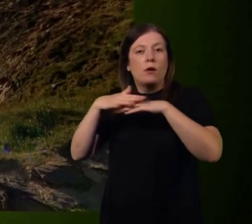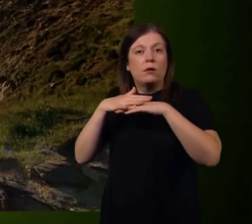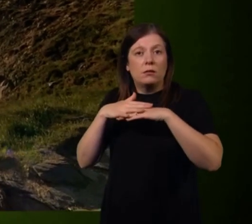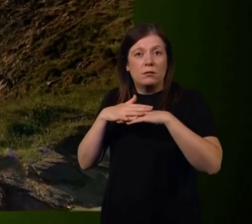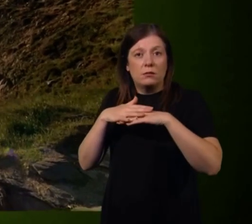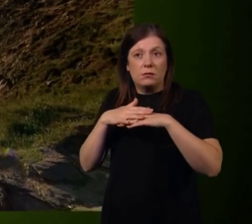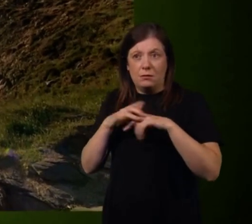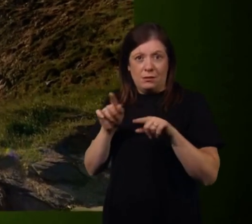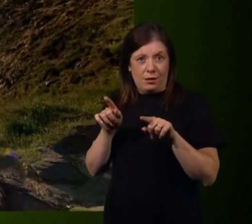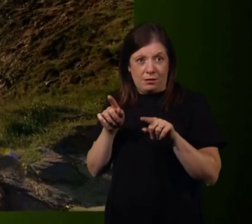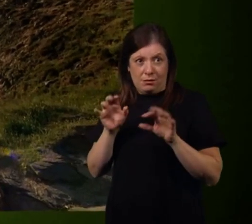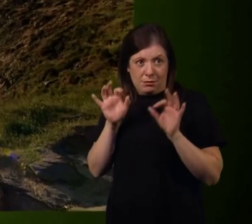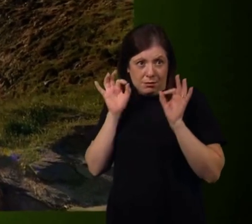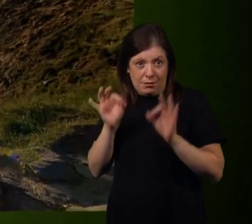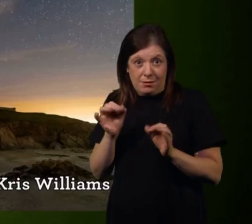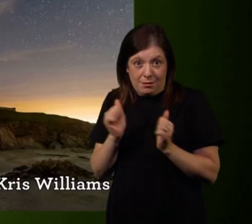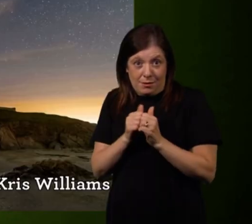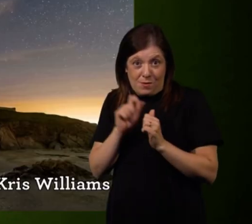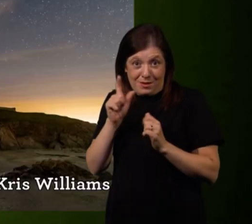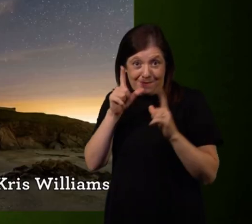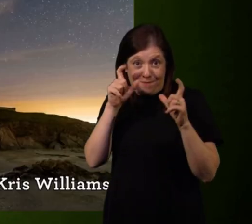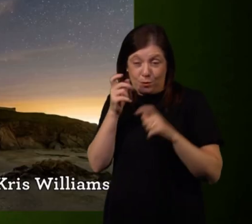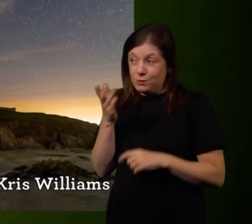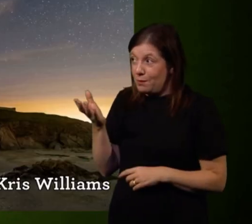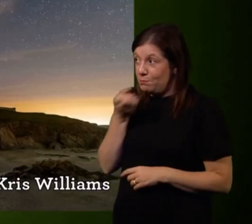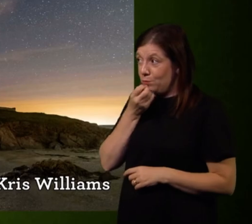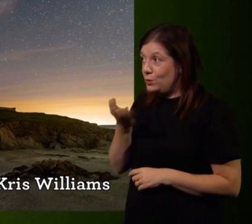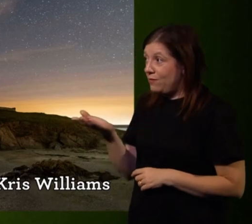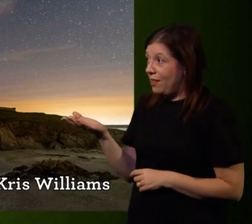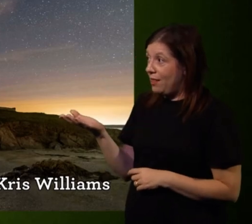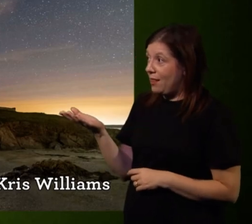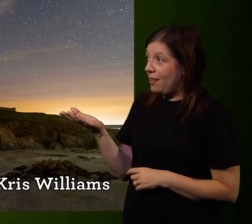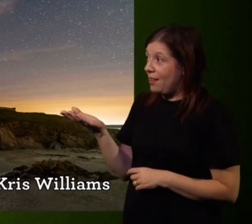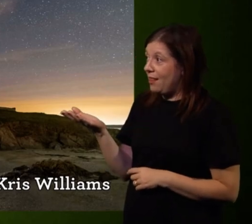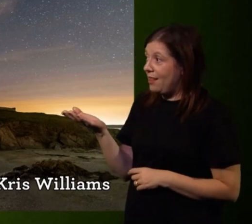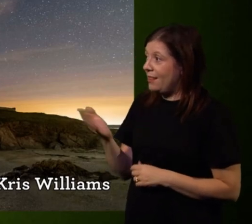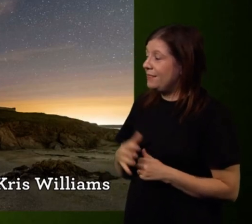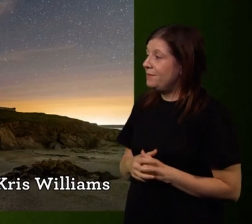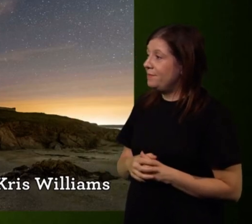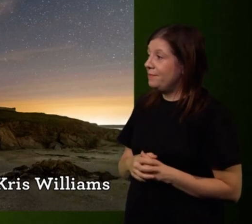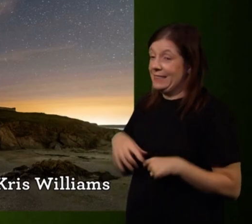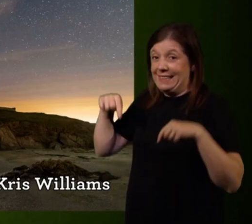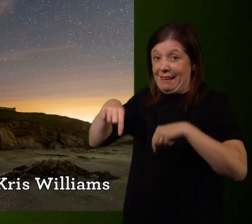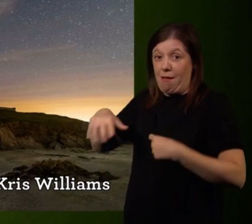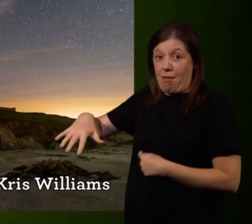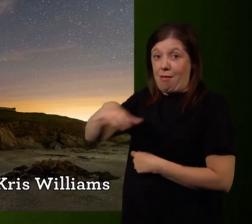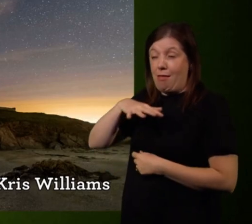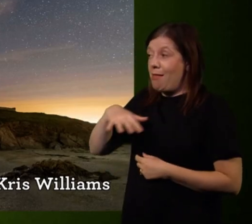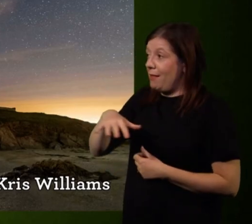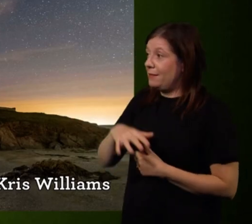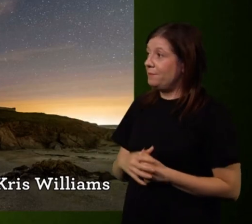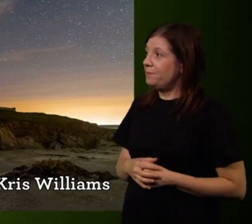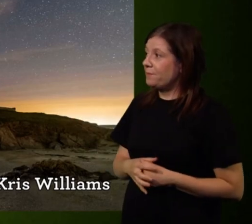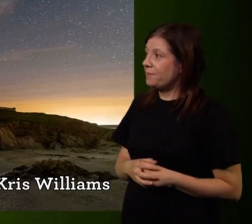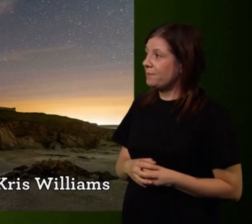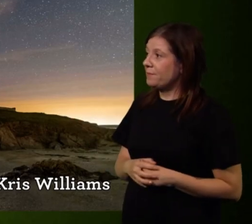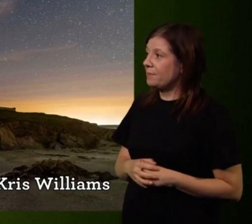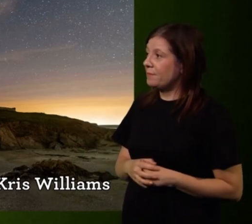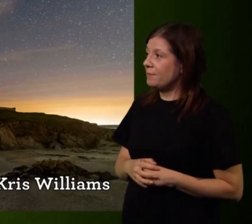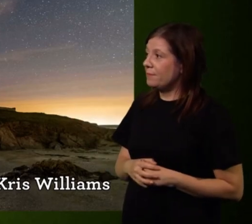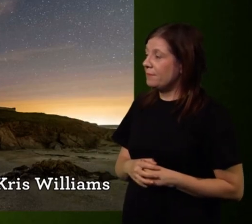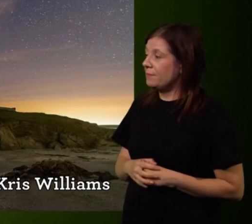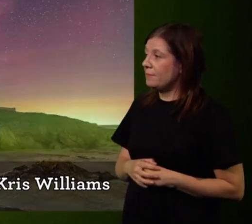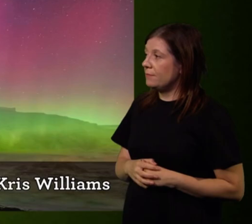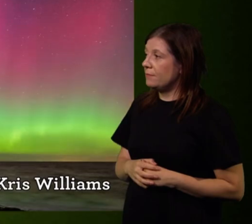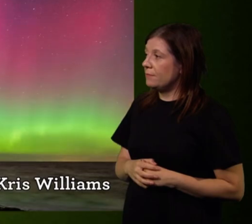for astrophotographers as well. Just take a look at some of these shots that have been taken here in Anglesey. So really were lovely scenes here, but